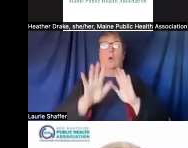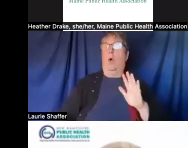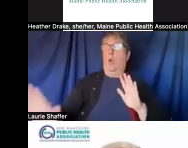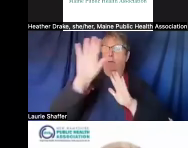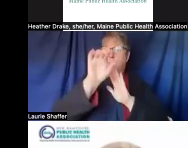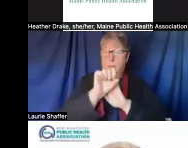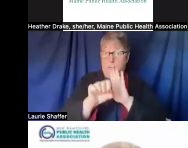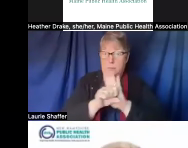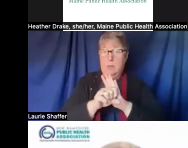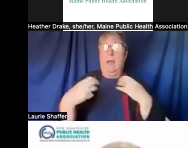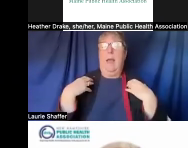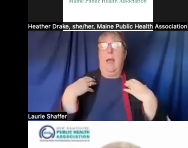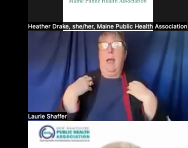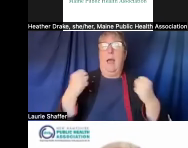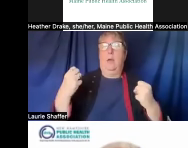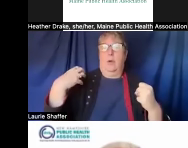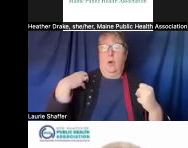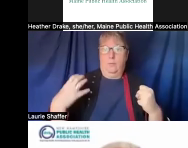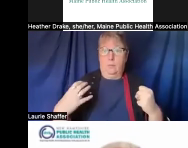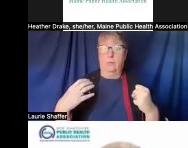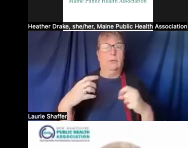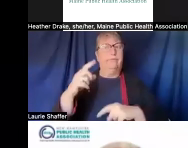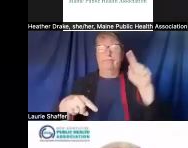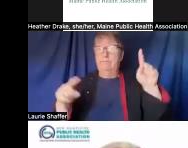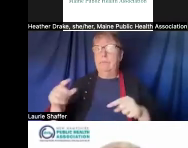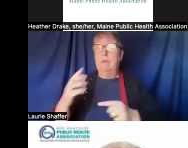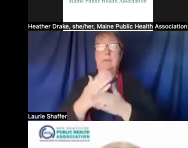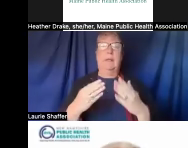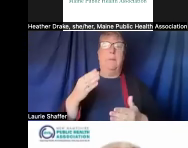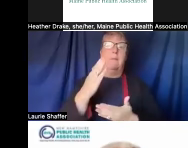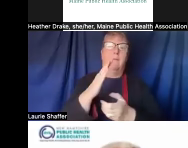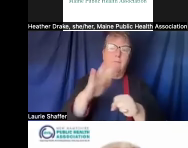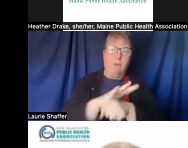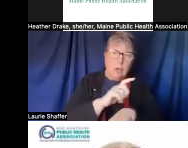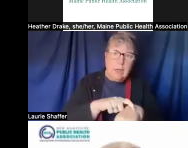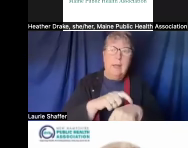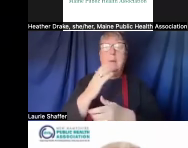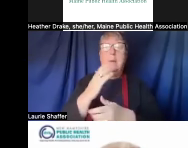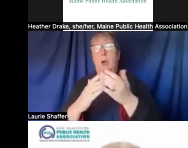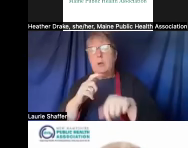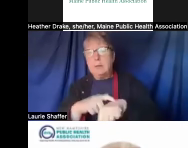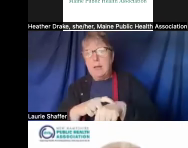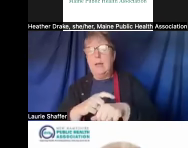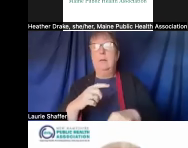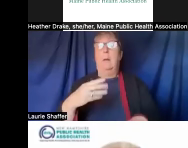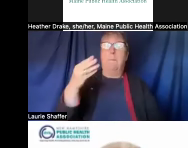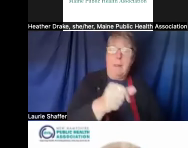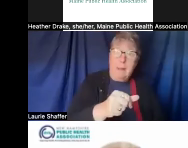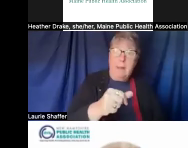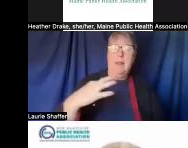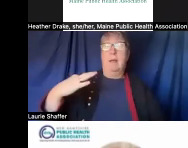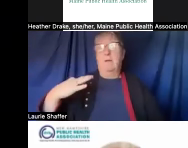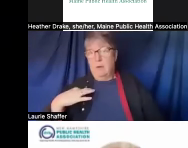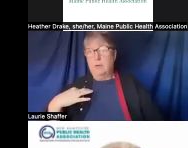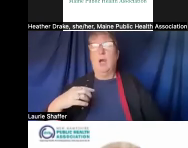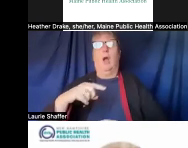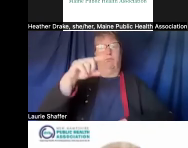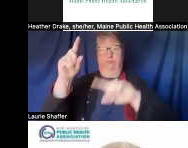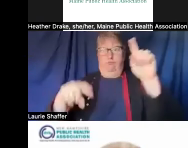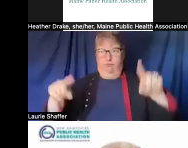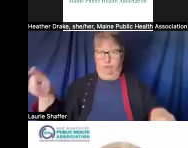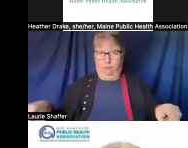of capacities. Some are paid full-time, some are part-time, some are volunteer. Again, it really runs the gamut, and that's what this graphic on